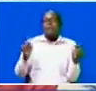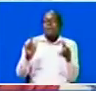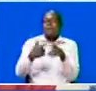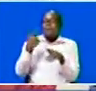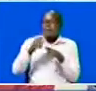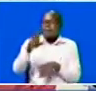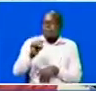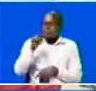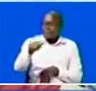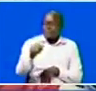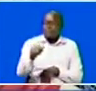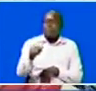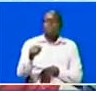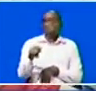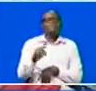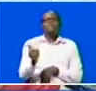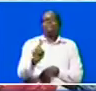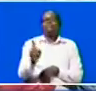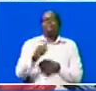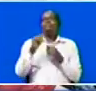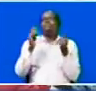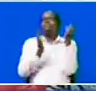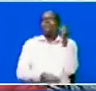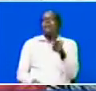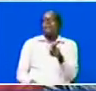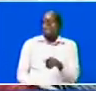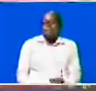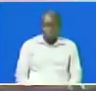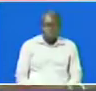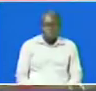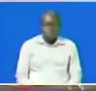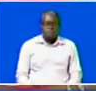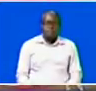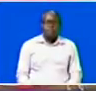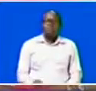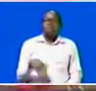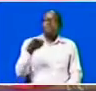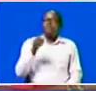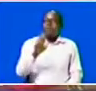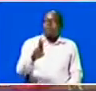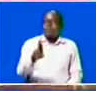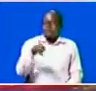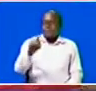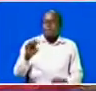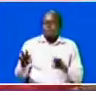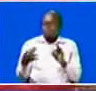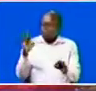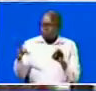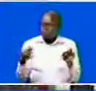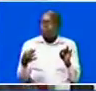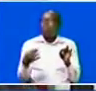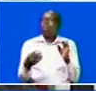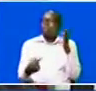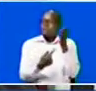that it can or cannot be like detrimental to my health. Dr. Catherine Kunyanga ni mtafiti wa teknolojia ya